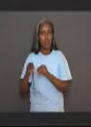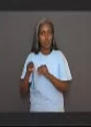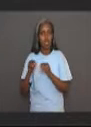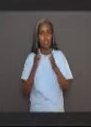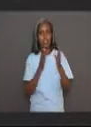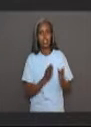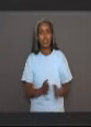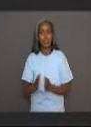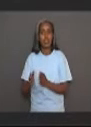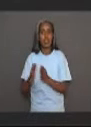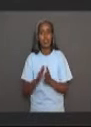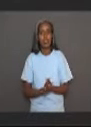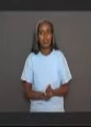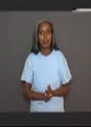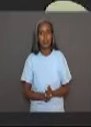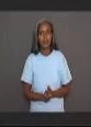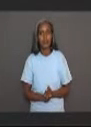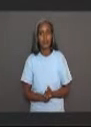Students, let's get ready.